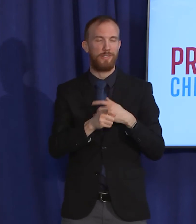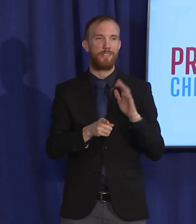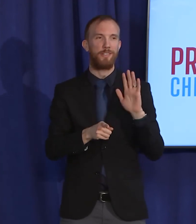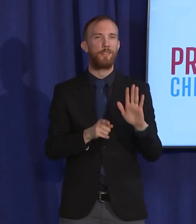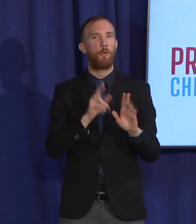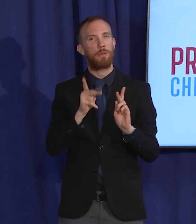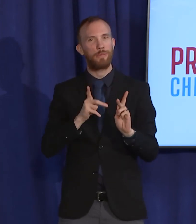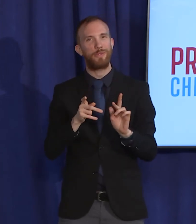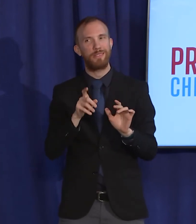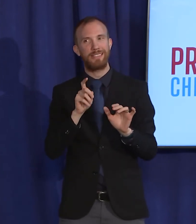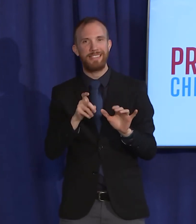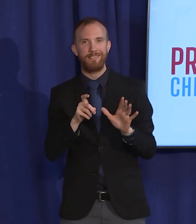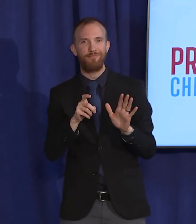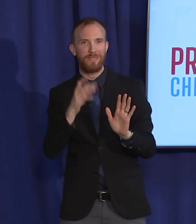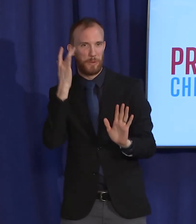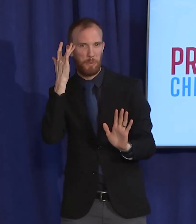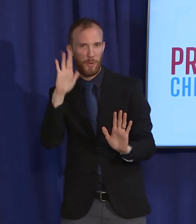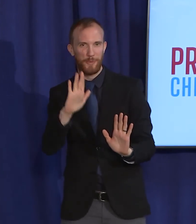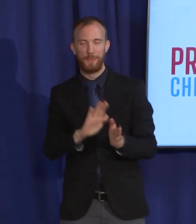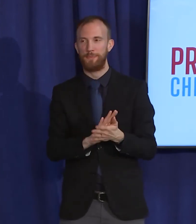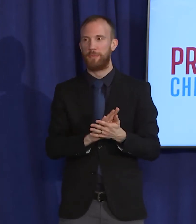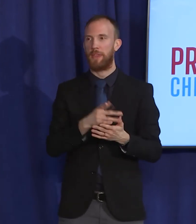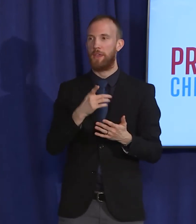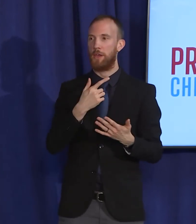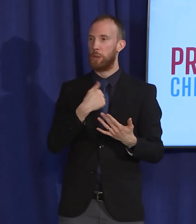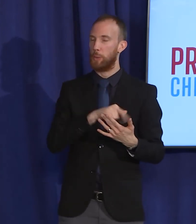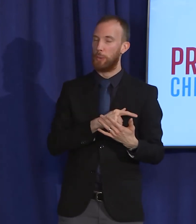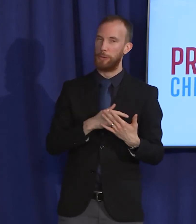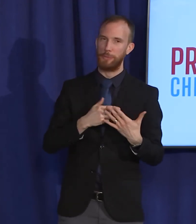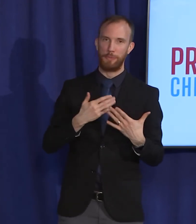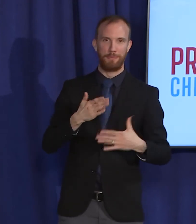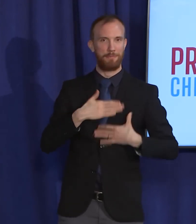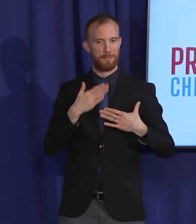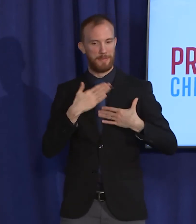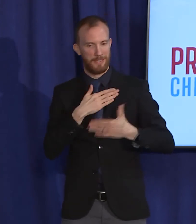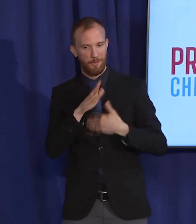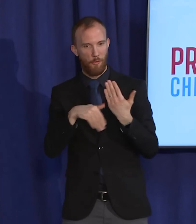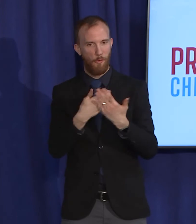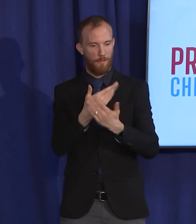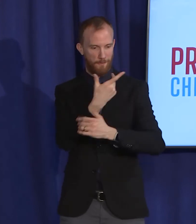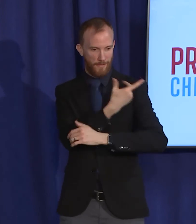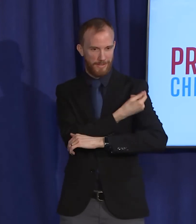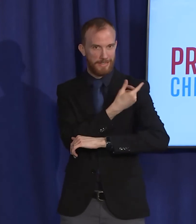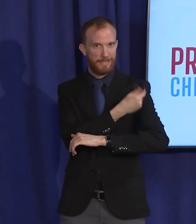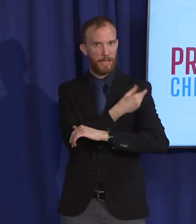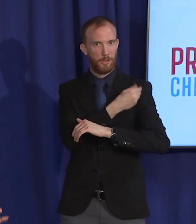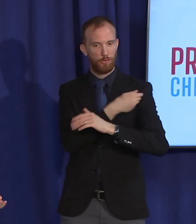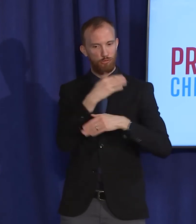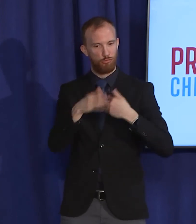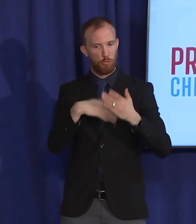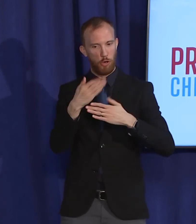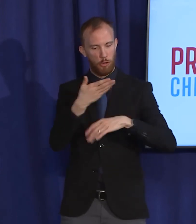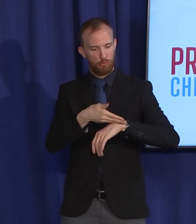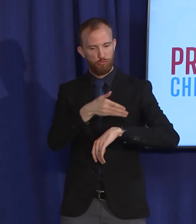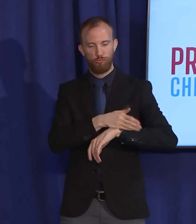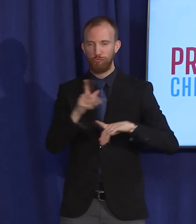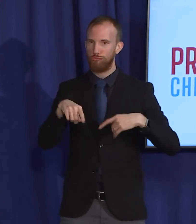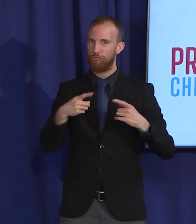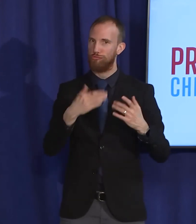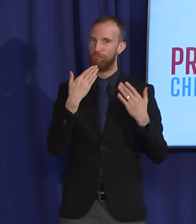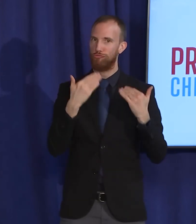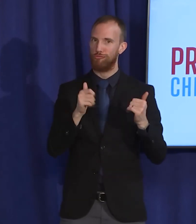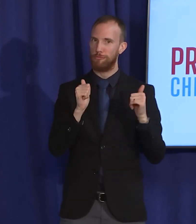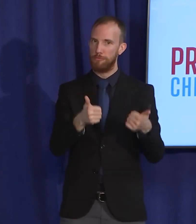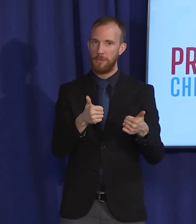here. We are very pleased with the progress we've made on vaccination, but still, just over 10% of people